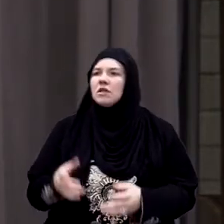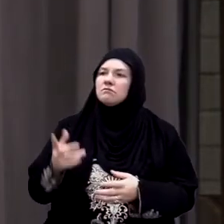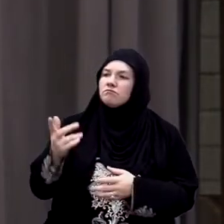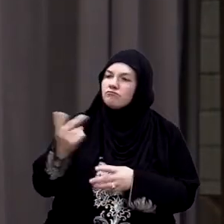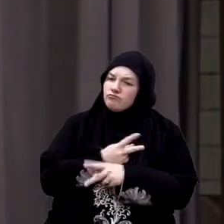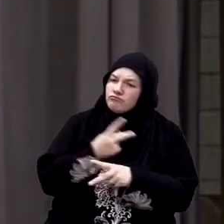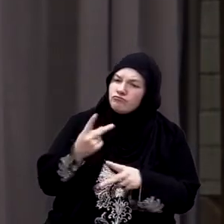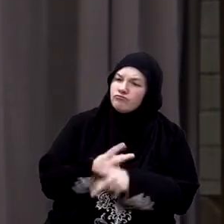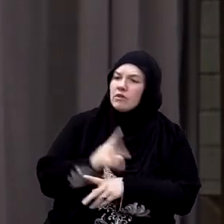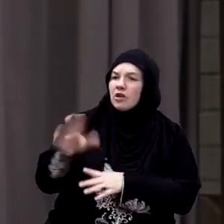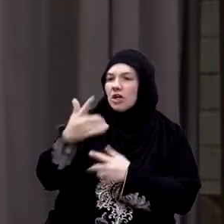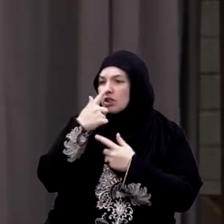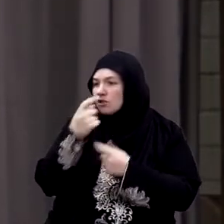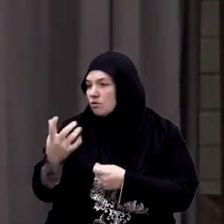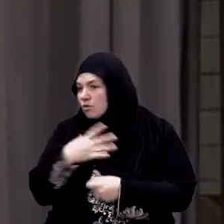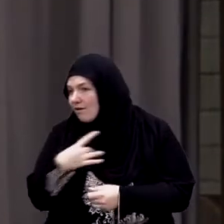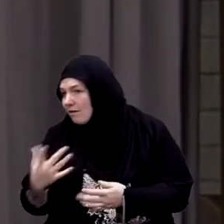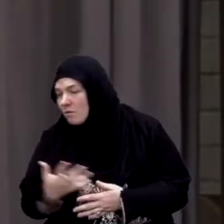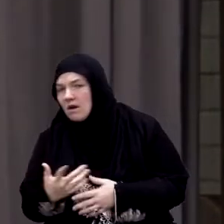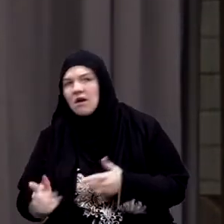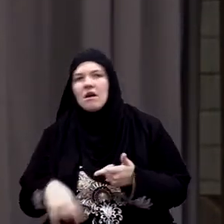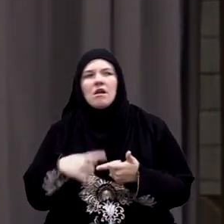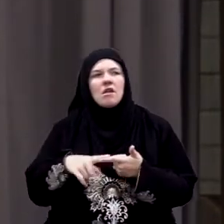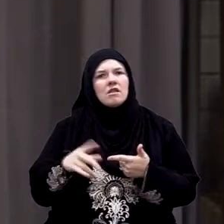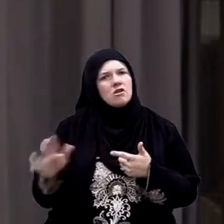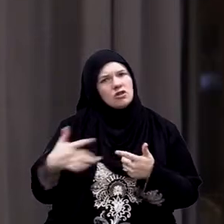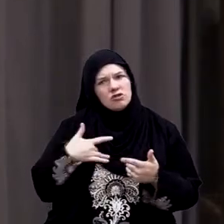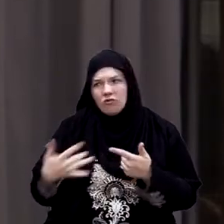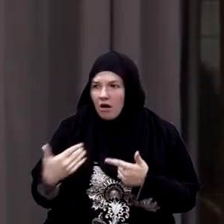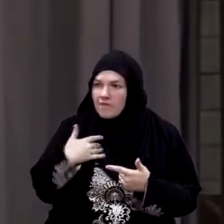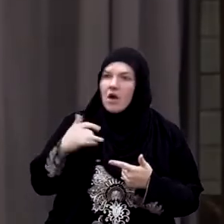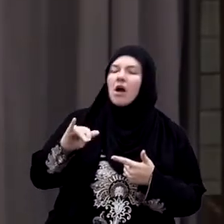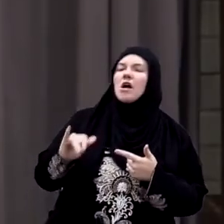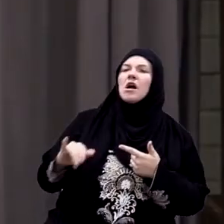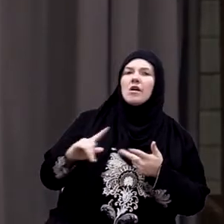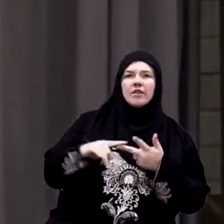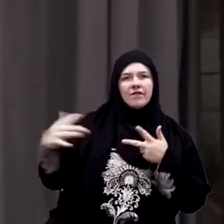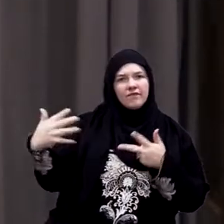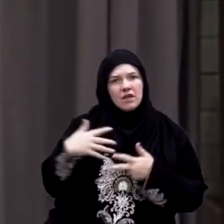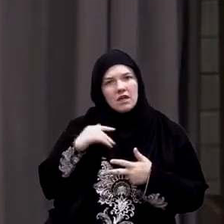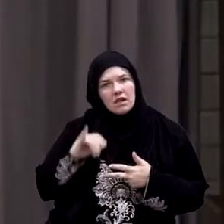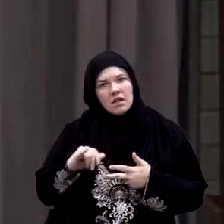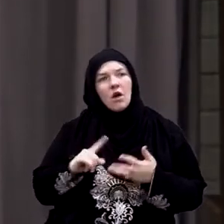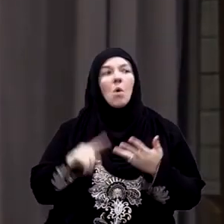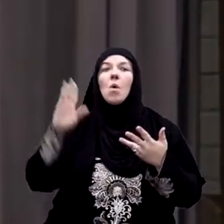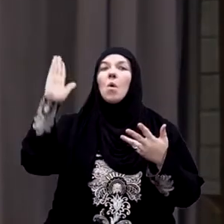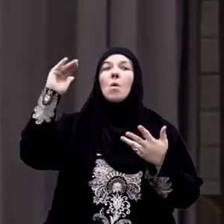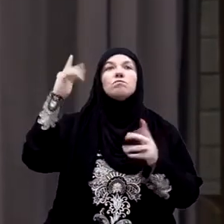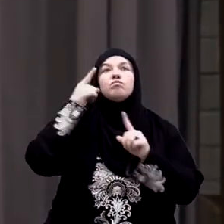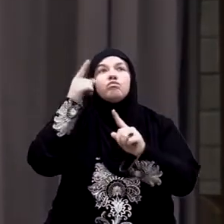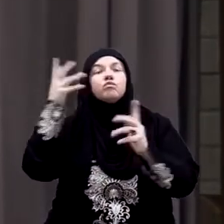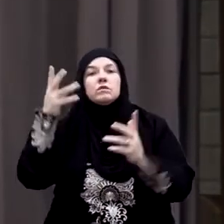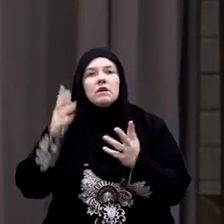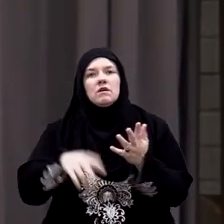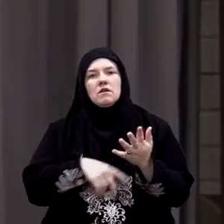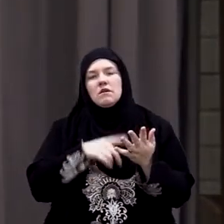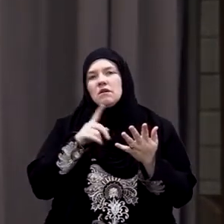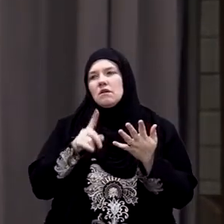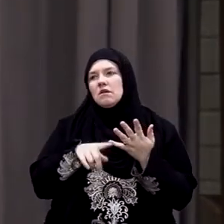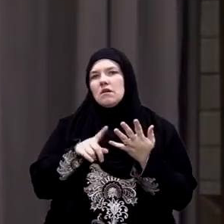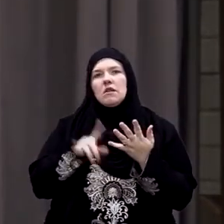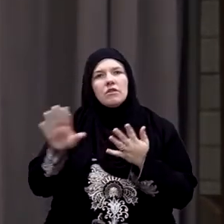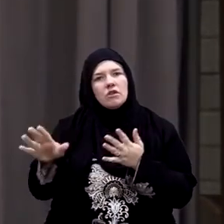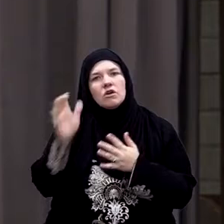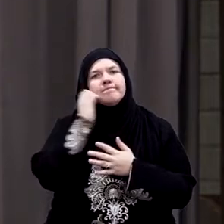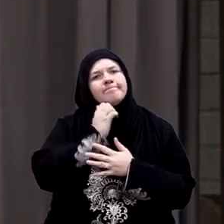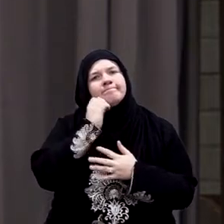explore their interests, their concerns, their fears, their hopes, their aspirations,